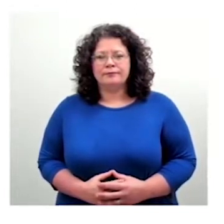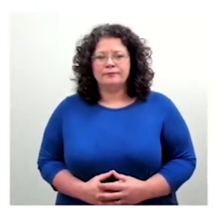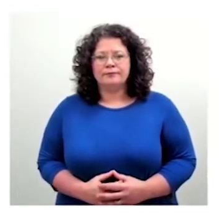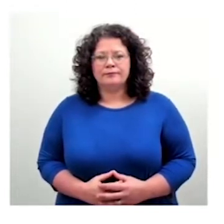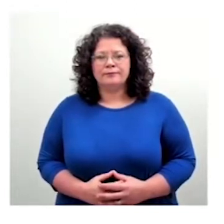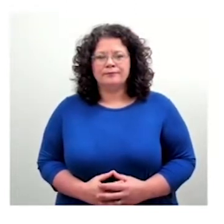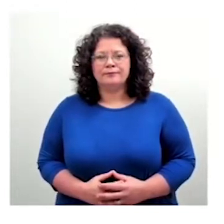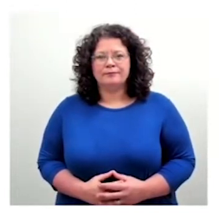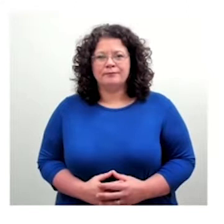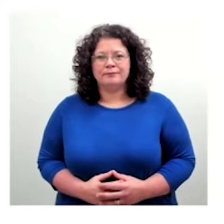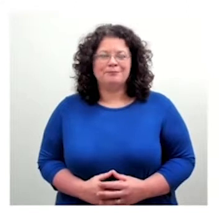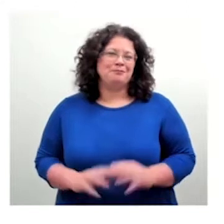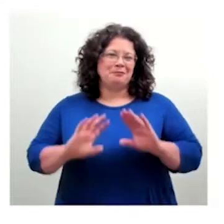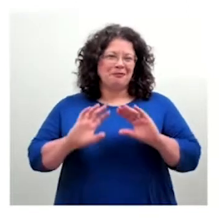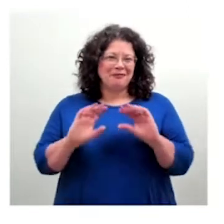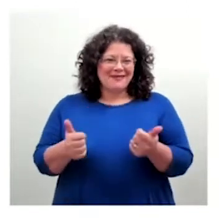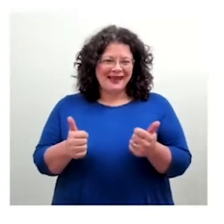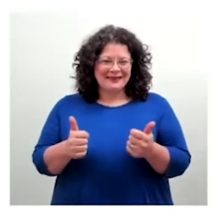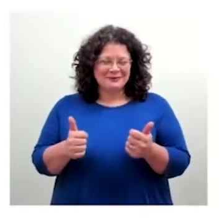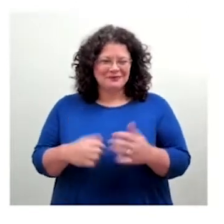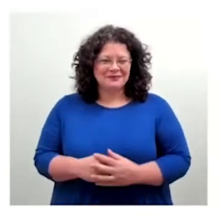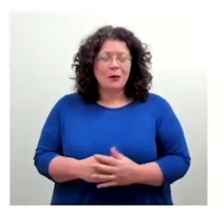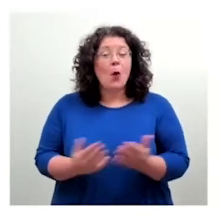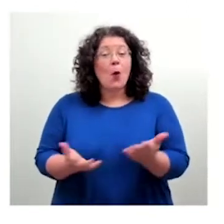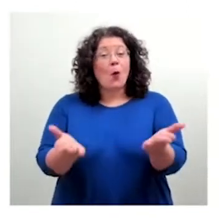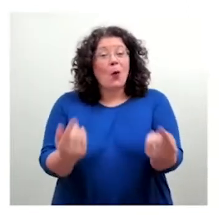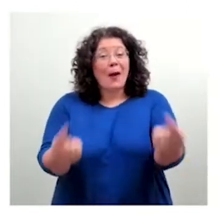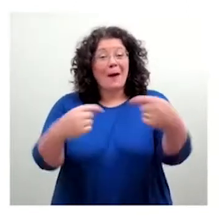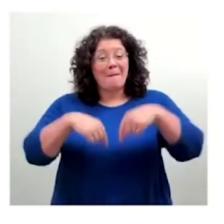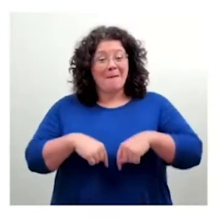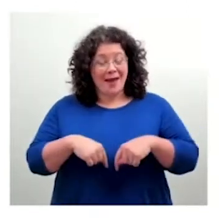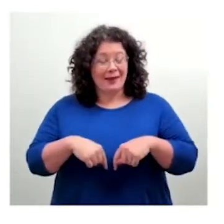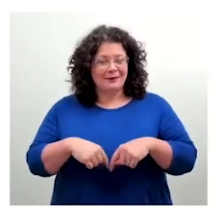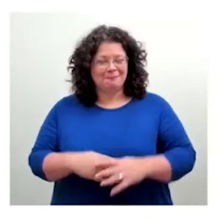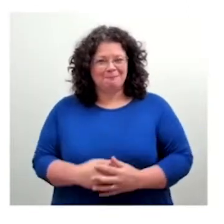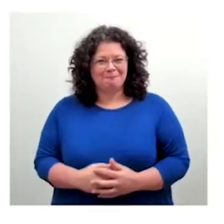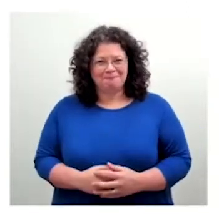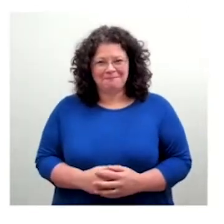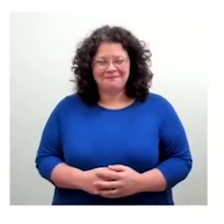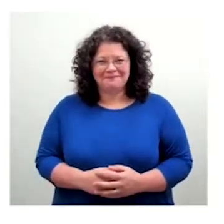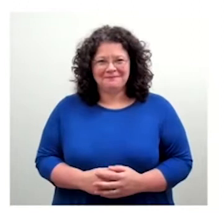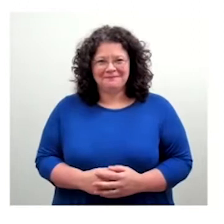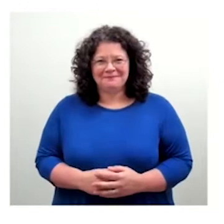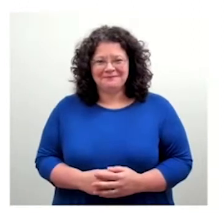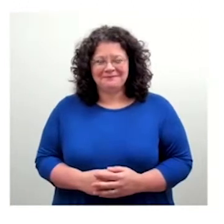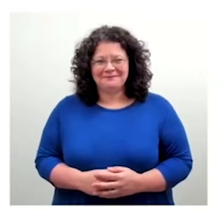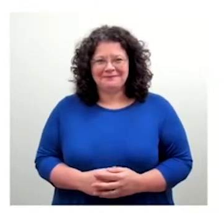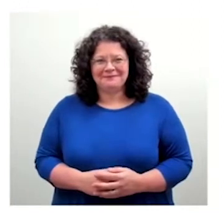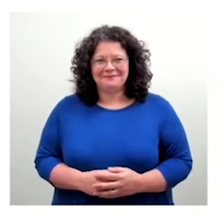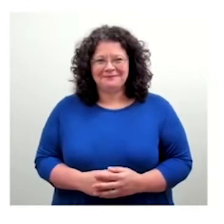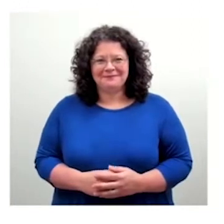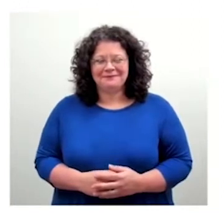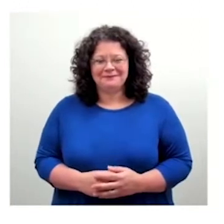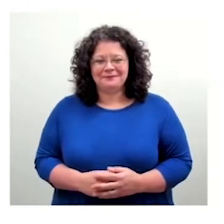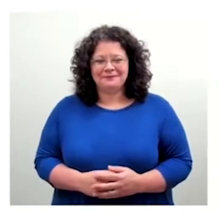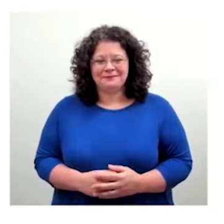back, everyone. Jarnail's here from Microsoft. This next session has two parts. Three parts. First of all, we're going to